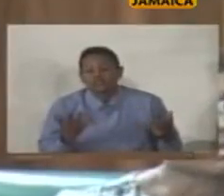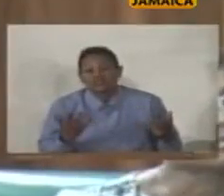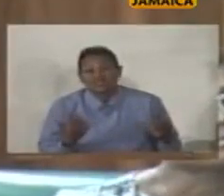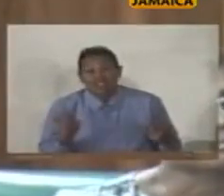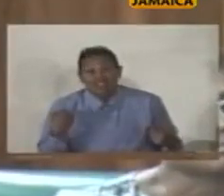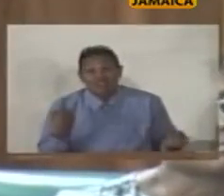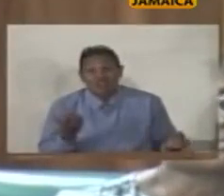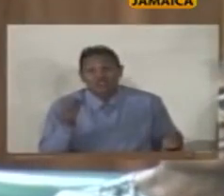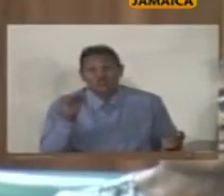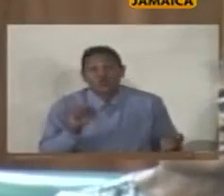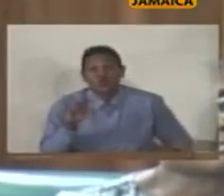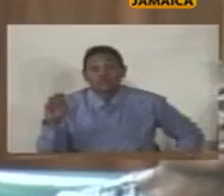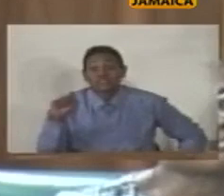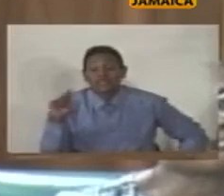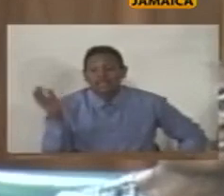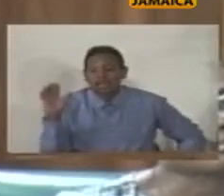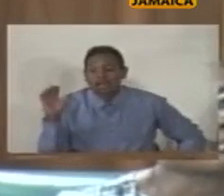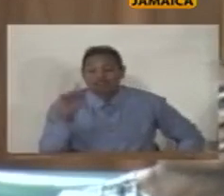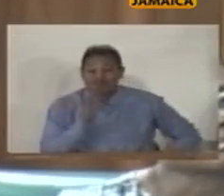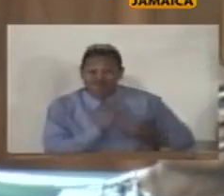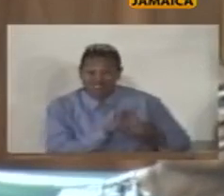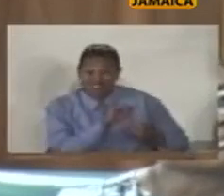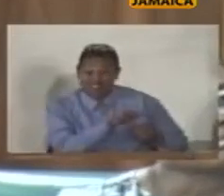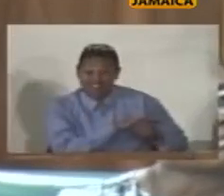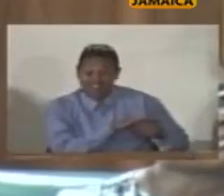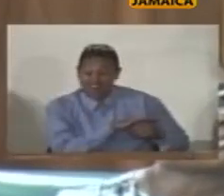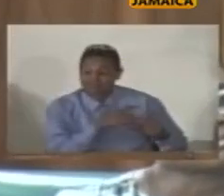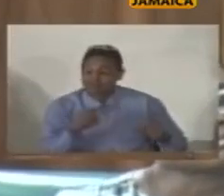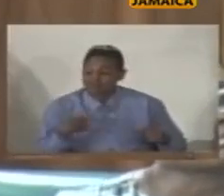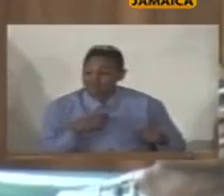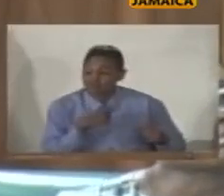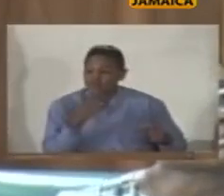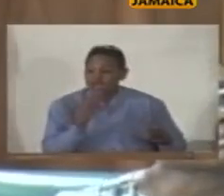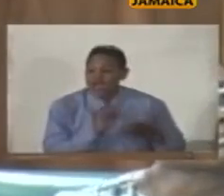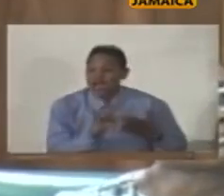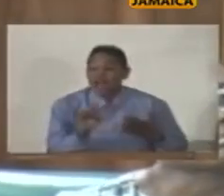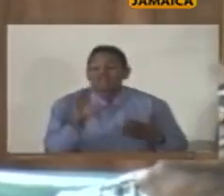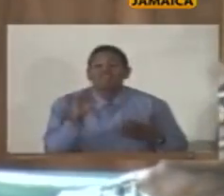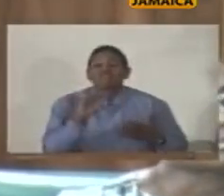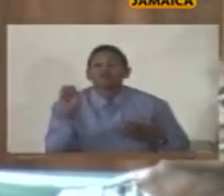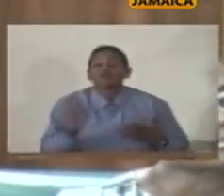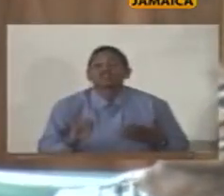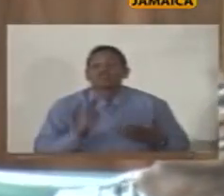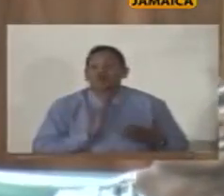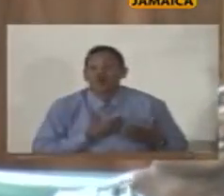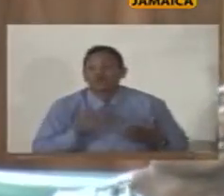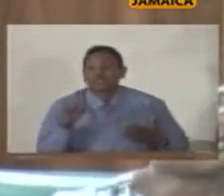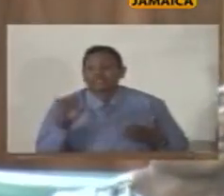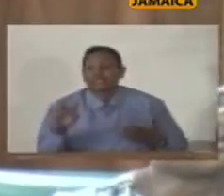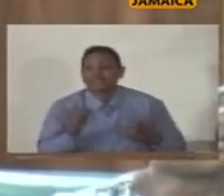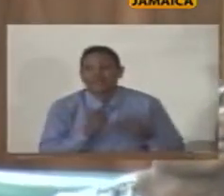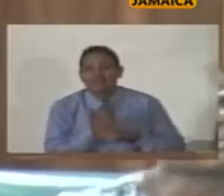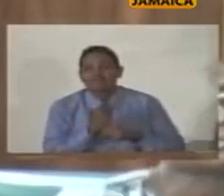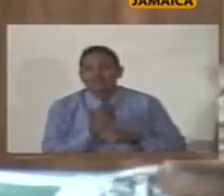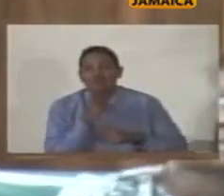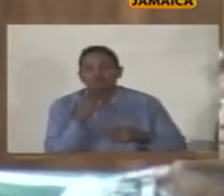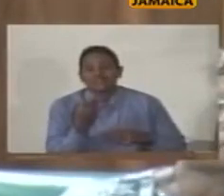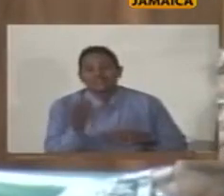as Southwest St. Kitts is concerned, we allocate 50% of the CDF each year. That